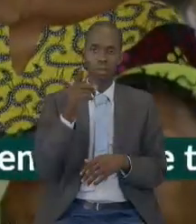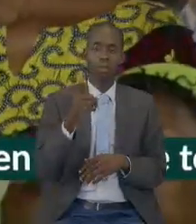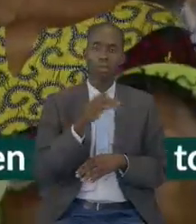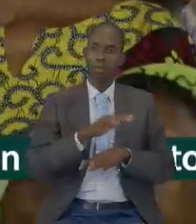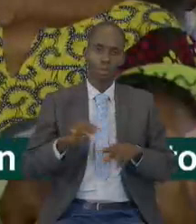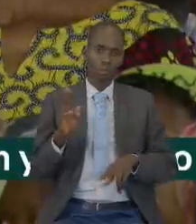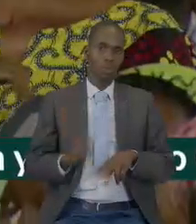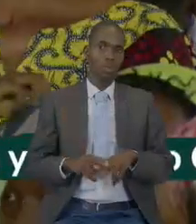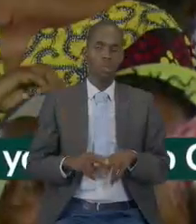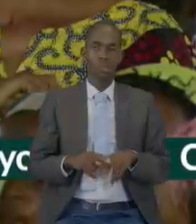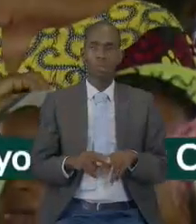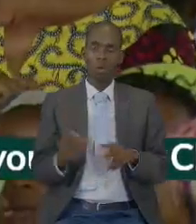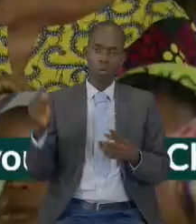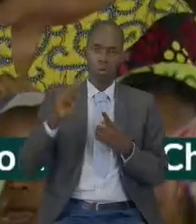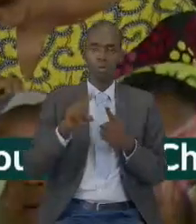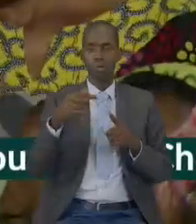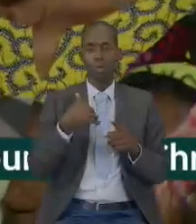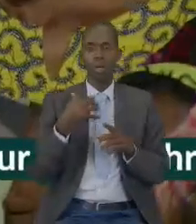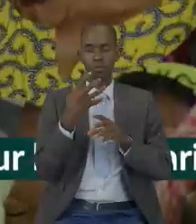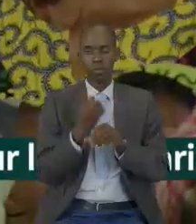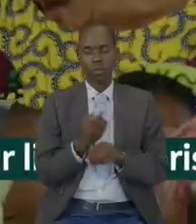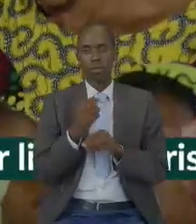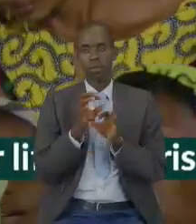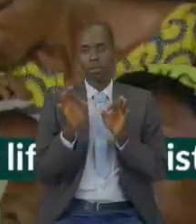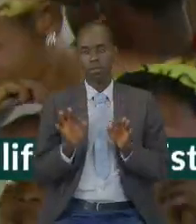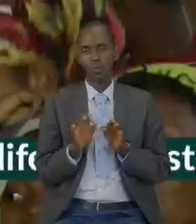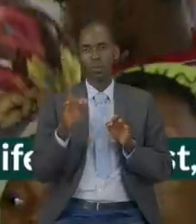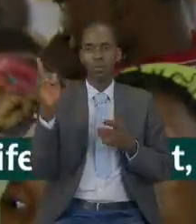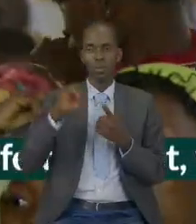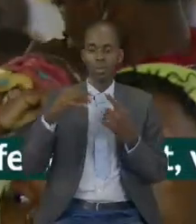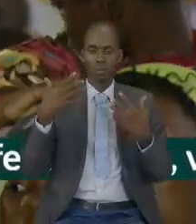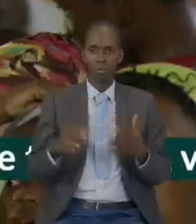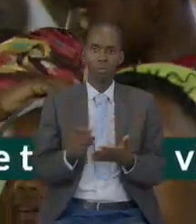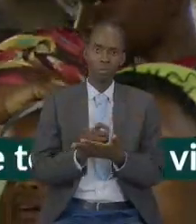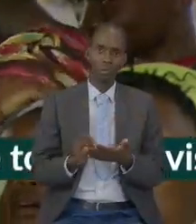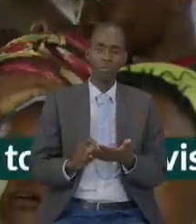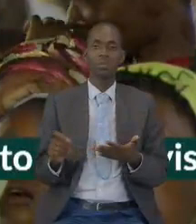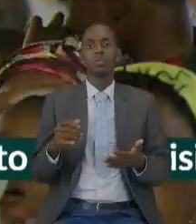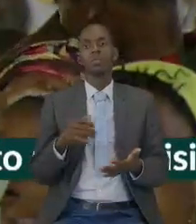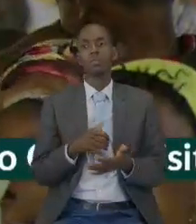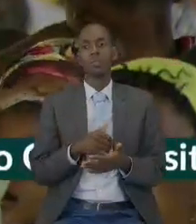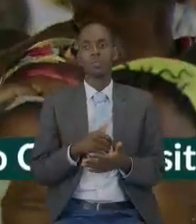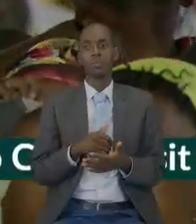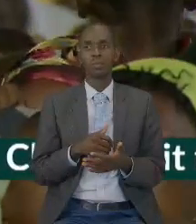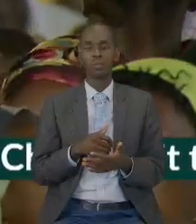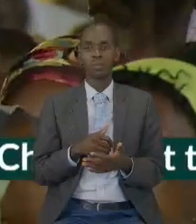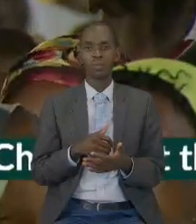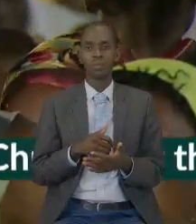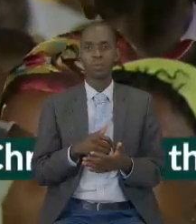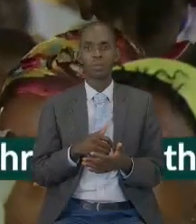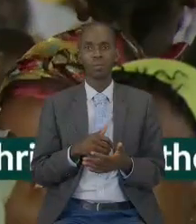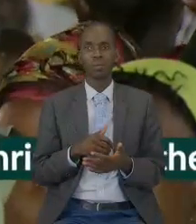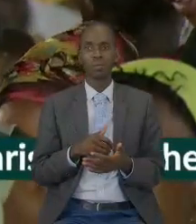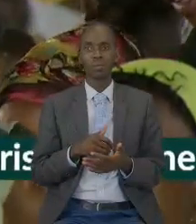Wave your hand. You've not got in that paper. Please, hands up. God bless you. Wave your hand. Now. Go after them quickly.